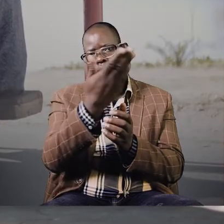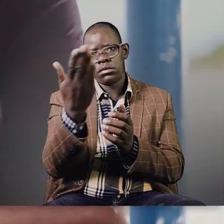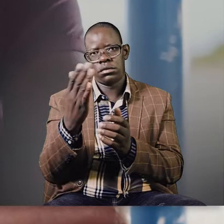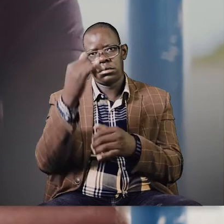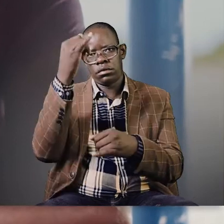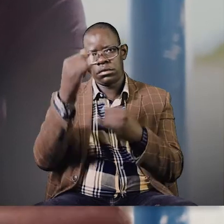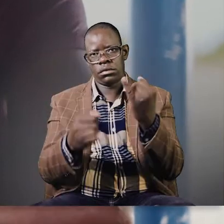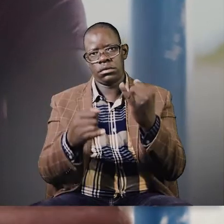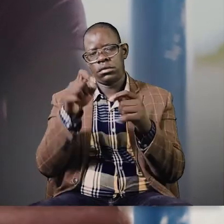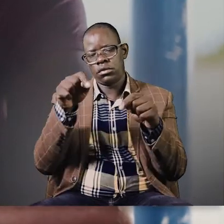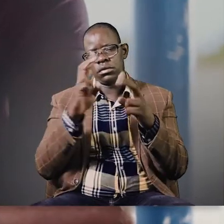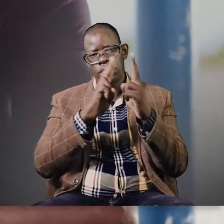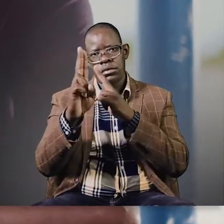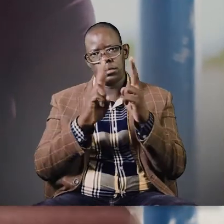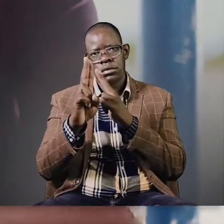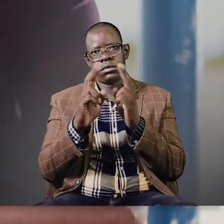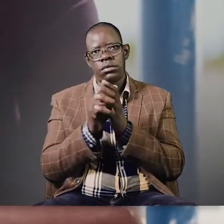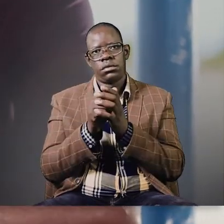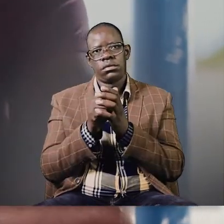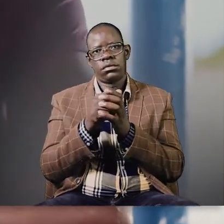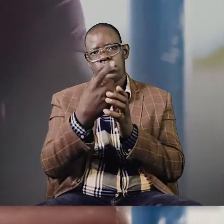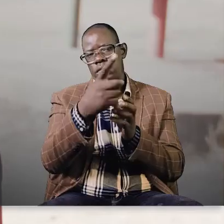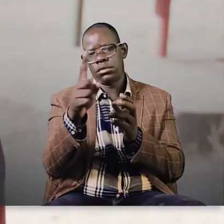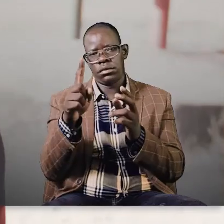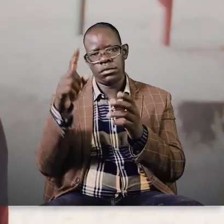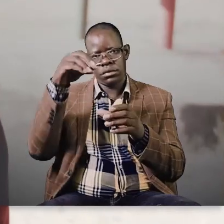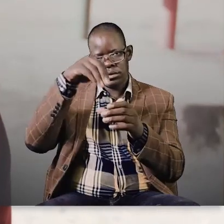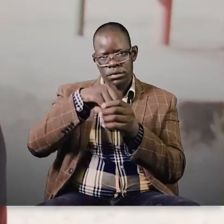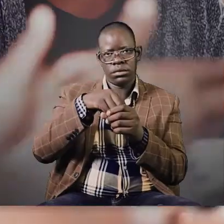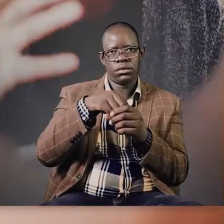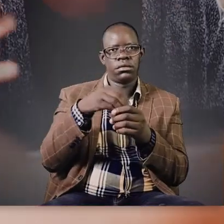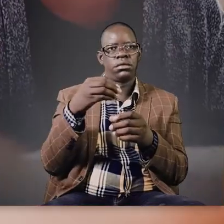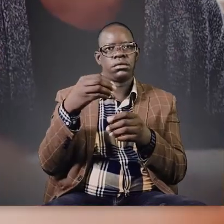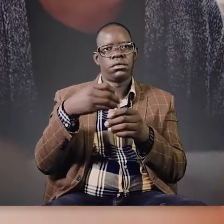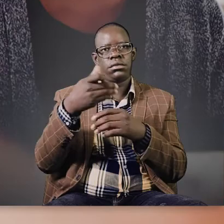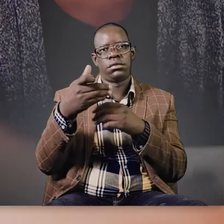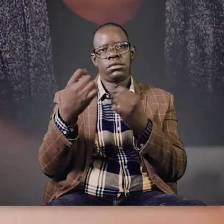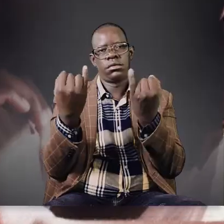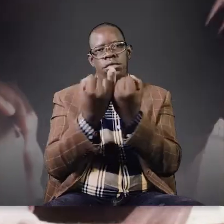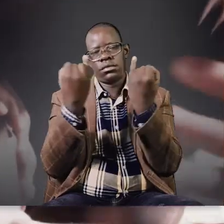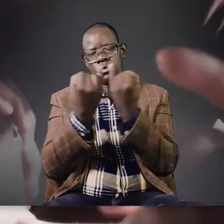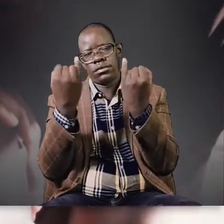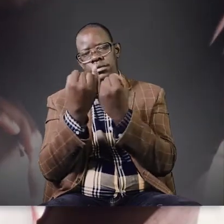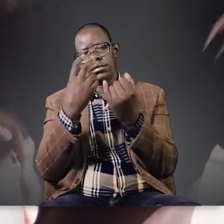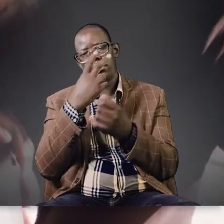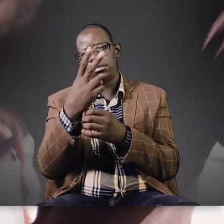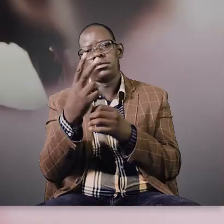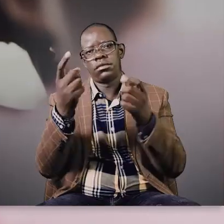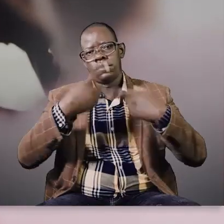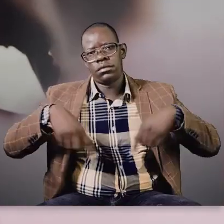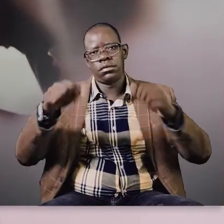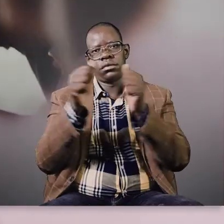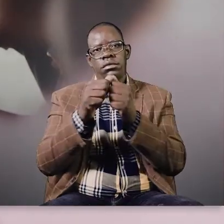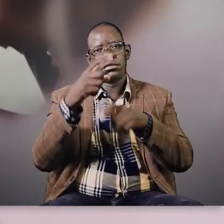Viewers, we've come to the end of today's discussion, and this young, vibrant panel will be joining us again soon. We hope you've enjoyed the show with us,